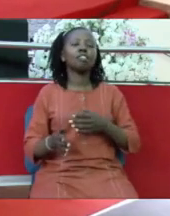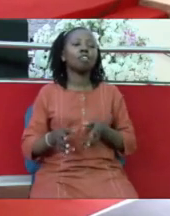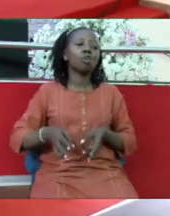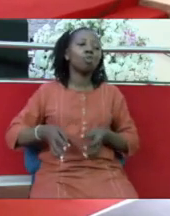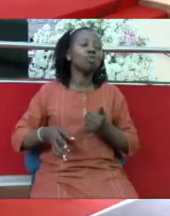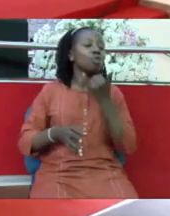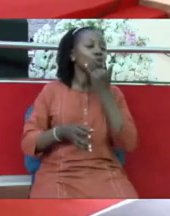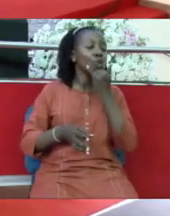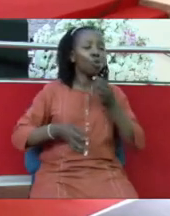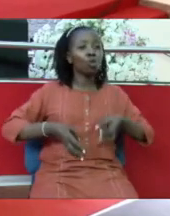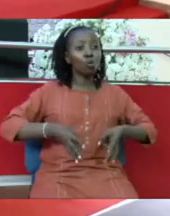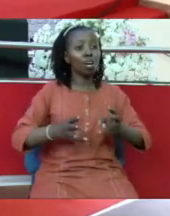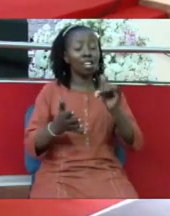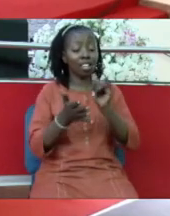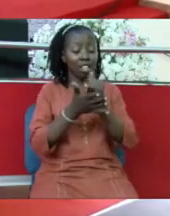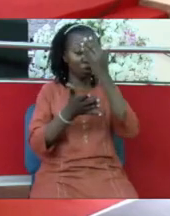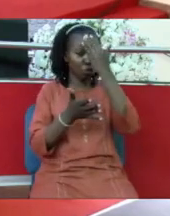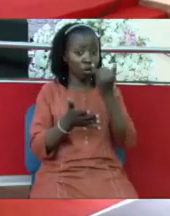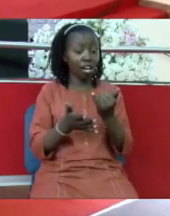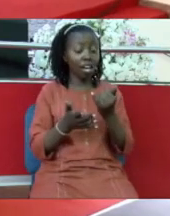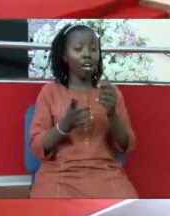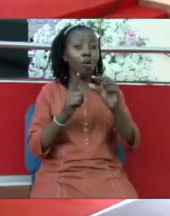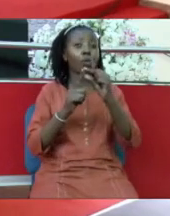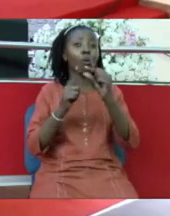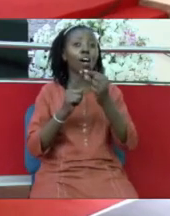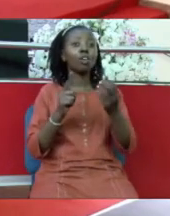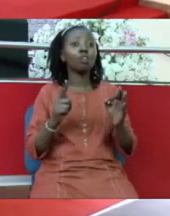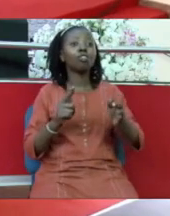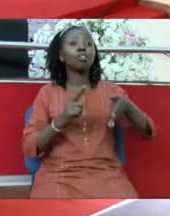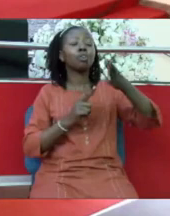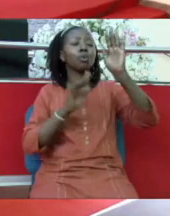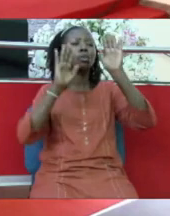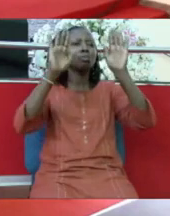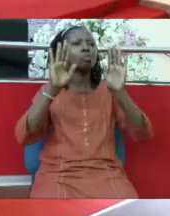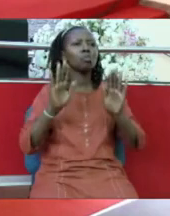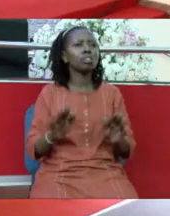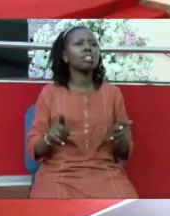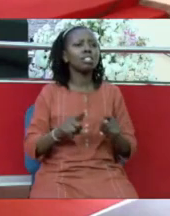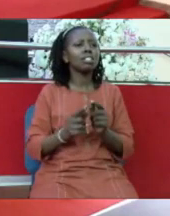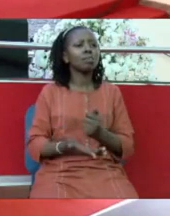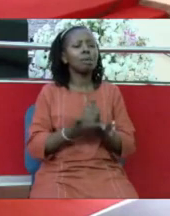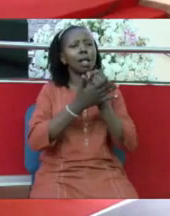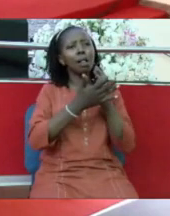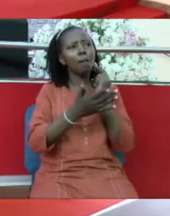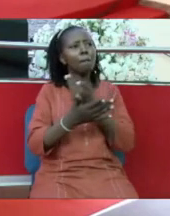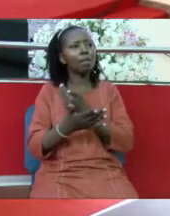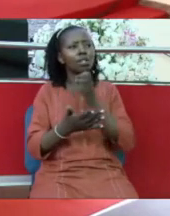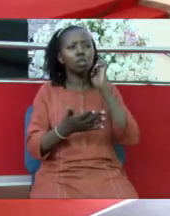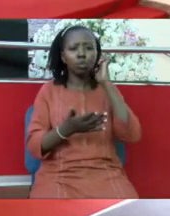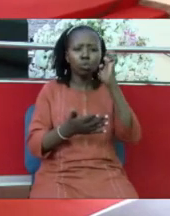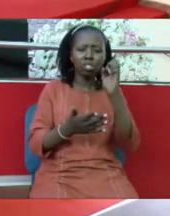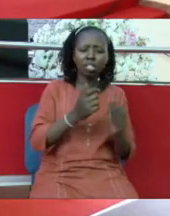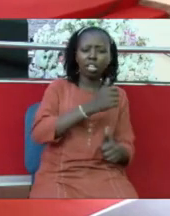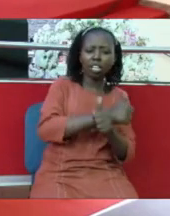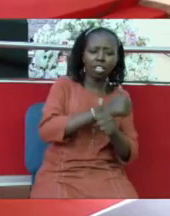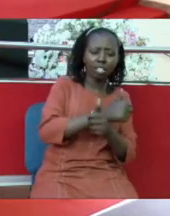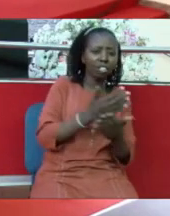And that's why we need the gospel of God. To even help us see the boundaries of where the dangers are.